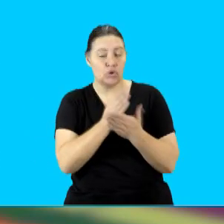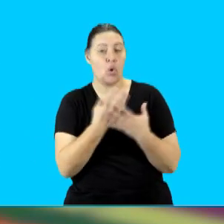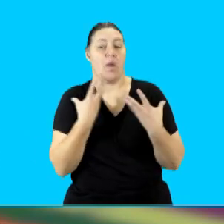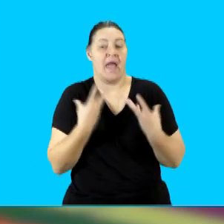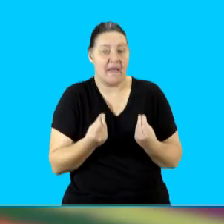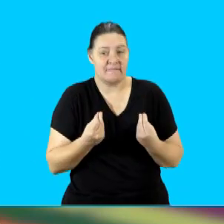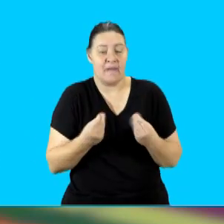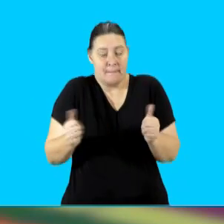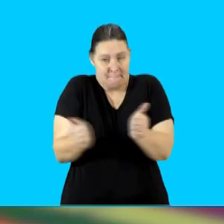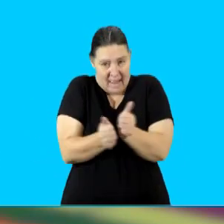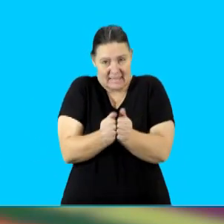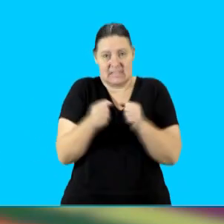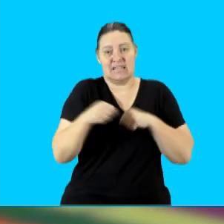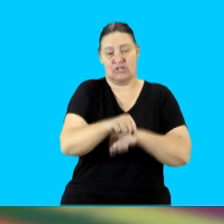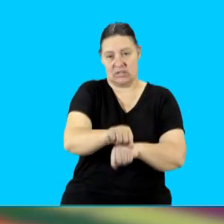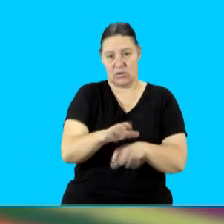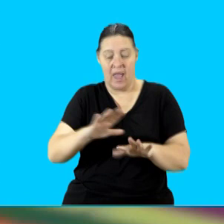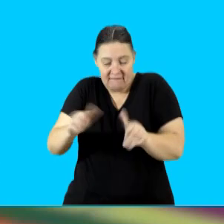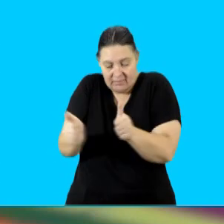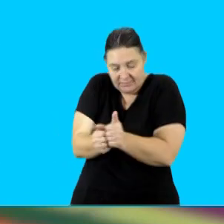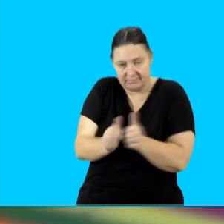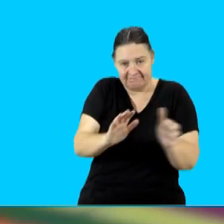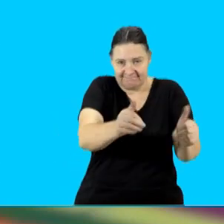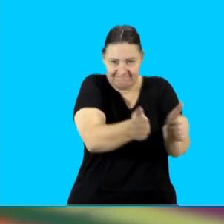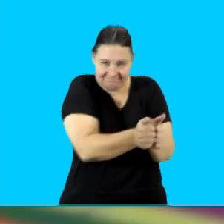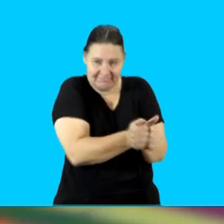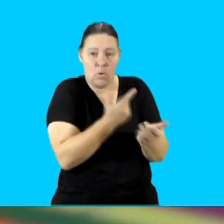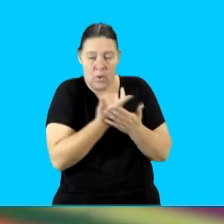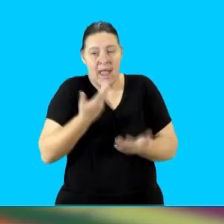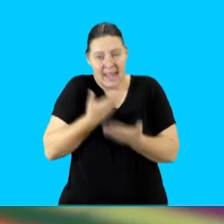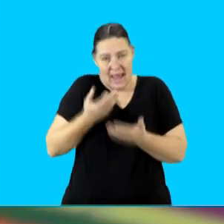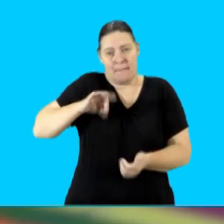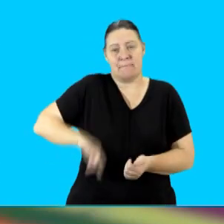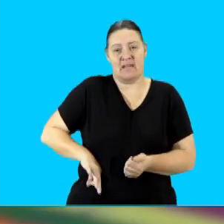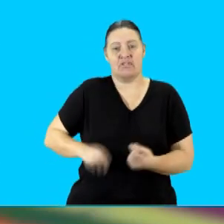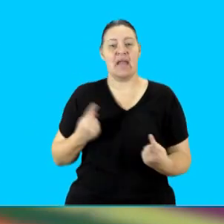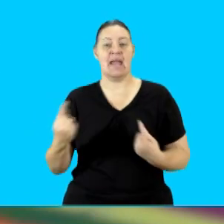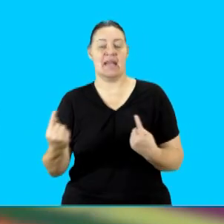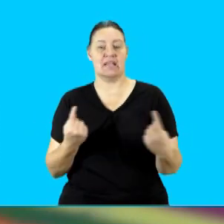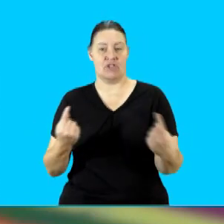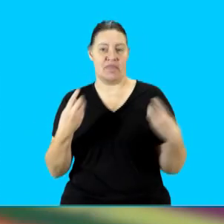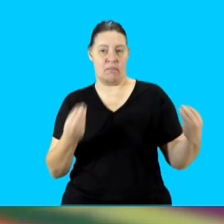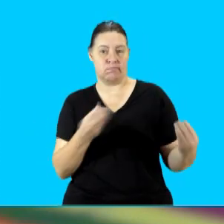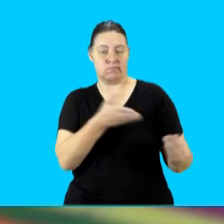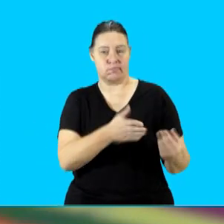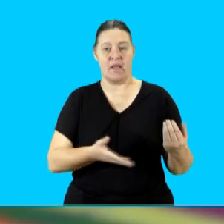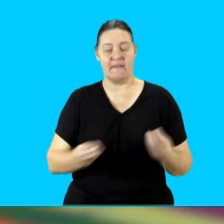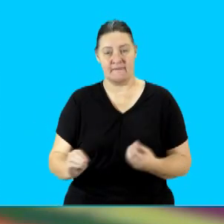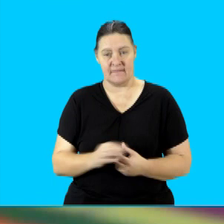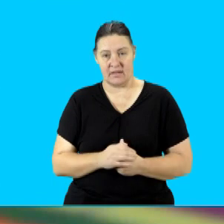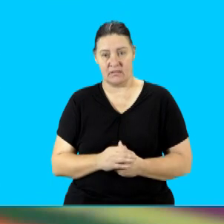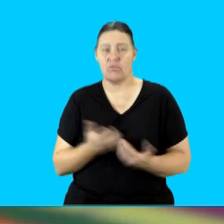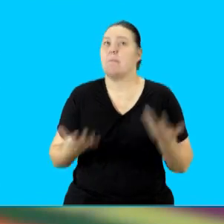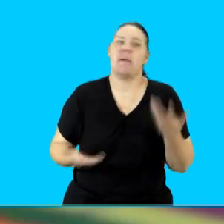strategic partnerships, we have alliances, so that we can benefit in each other's presence. For